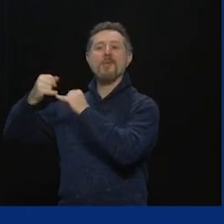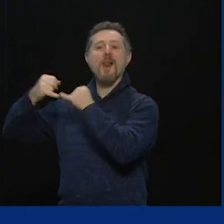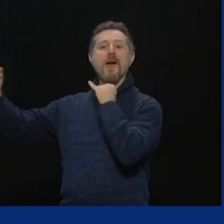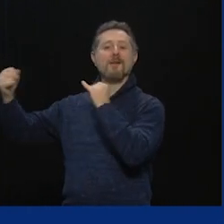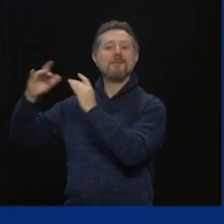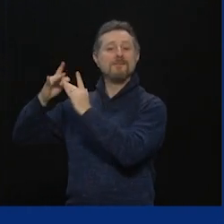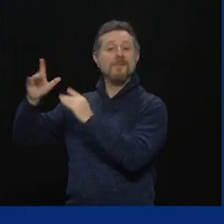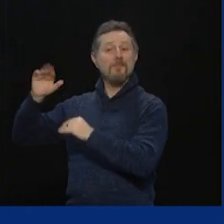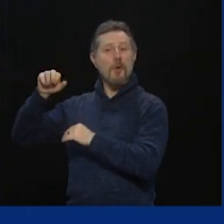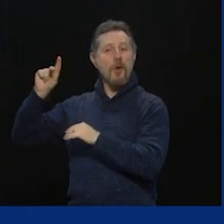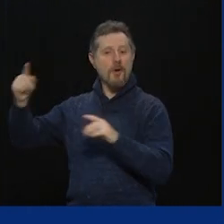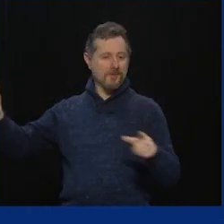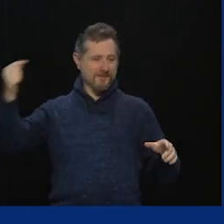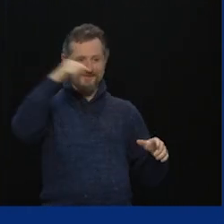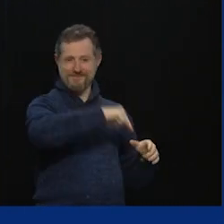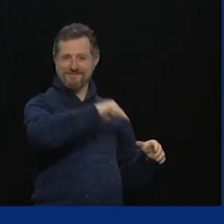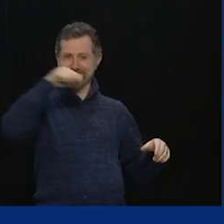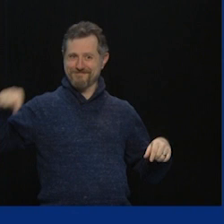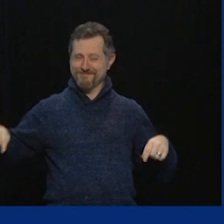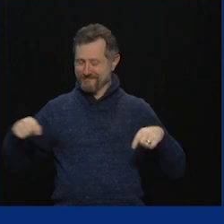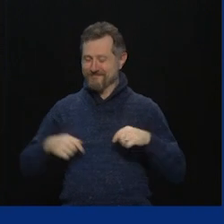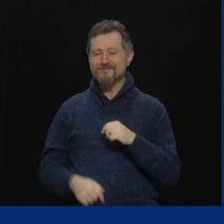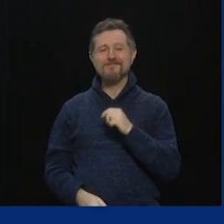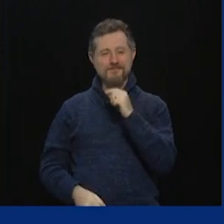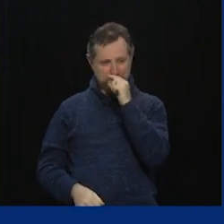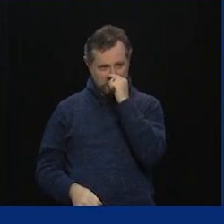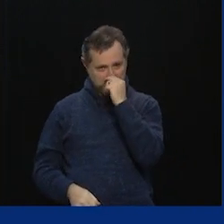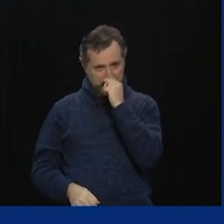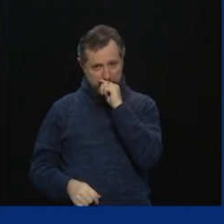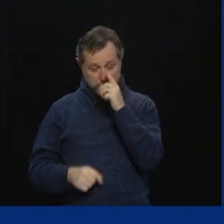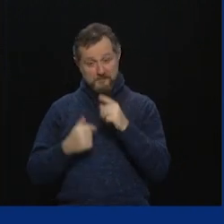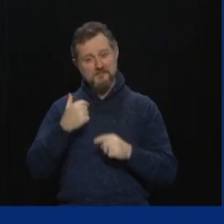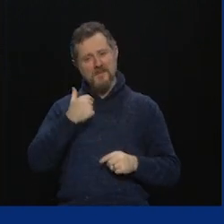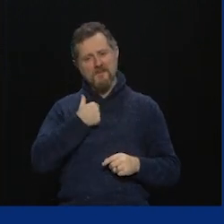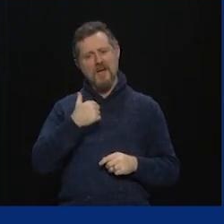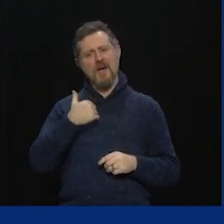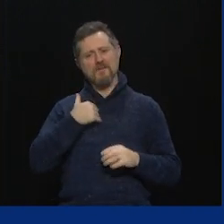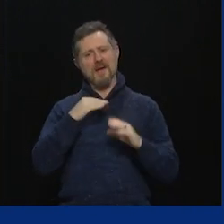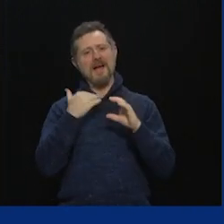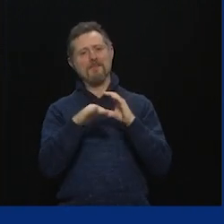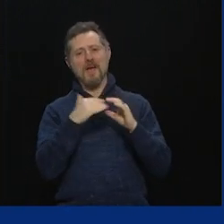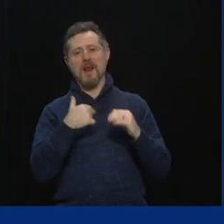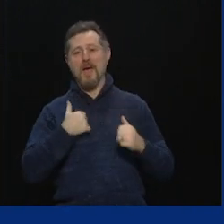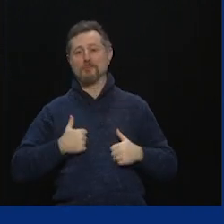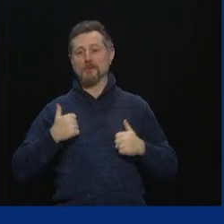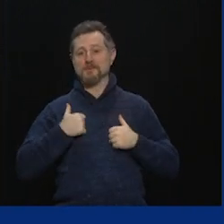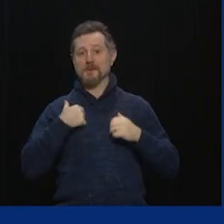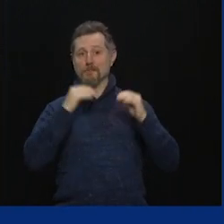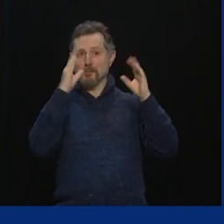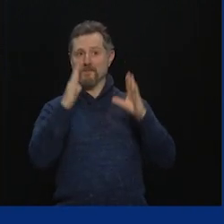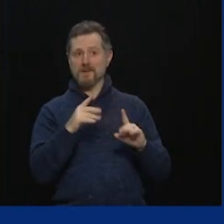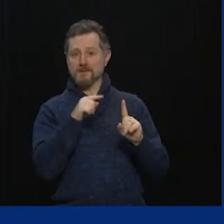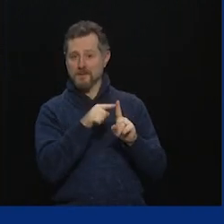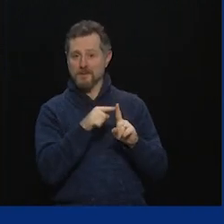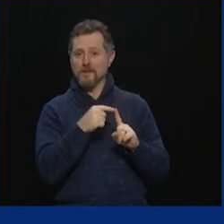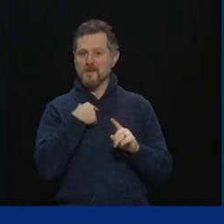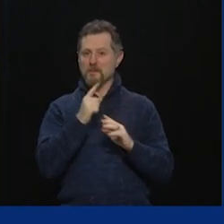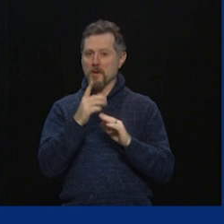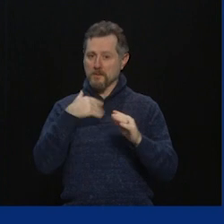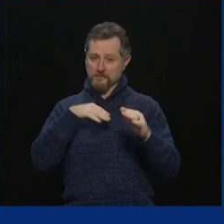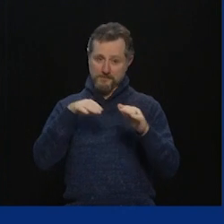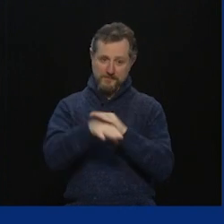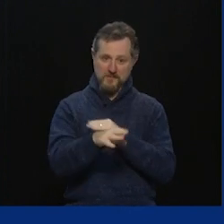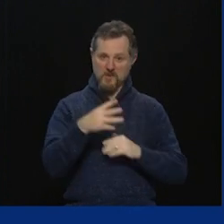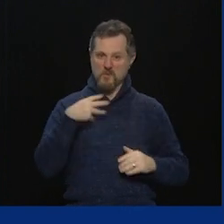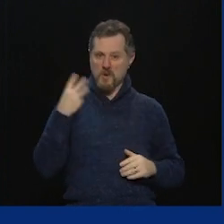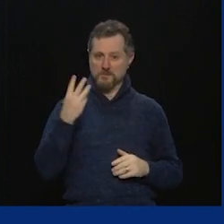Society Network, OSIN. I had the email address of one of the professors the moment I came in DC, and I